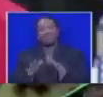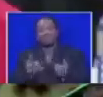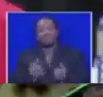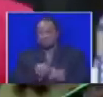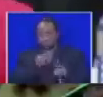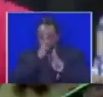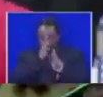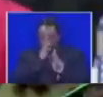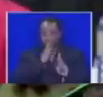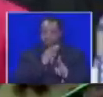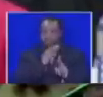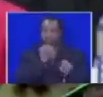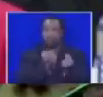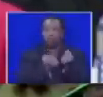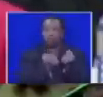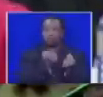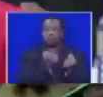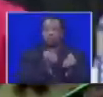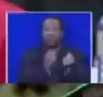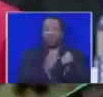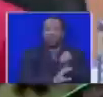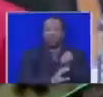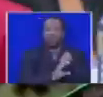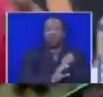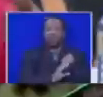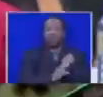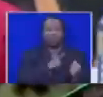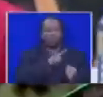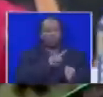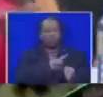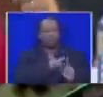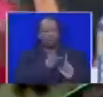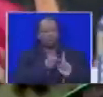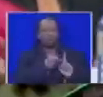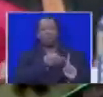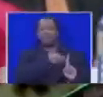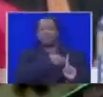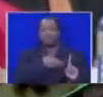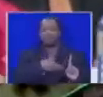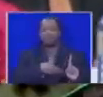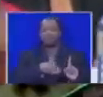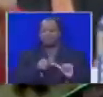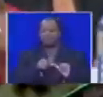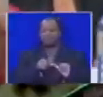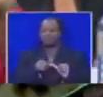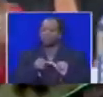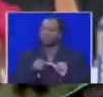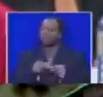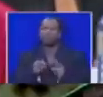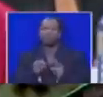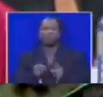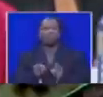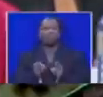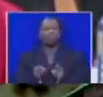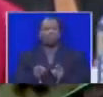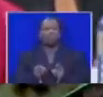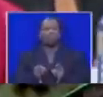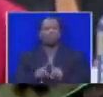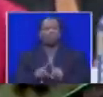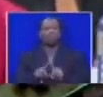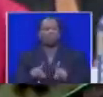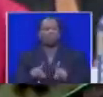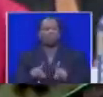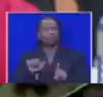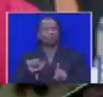useless by allowing the president to continue business as usual, even when there is a Constitutional Court